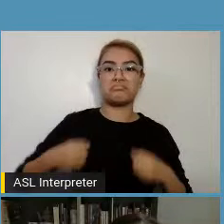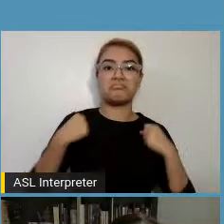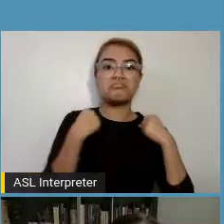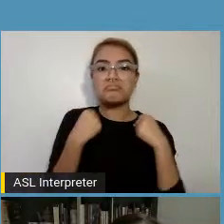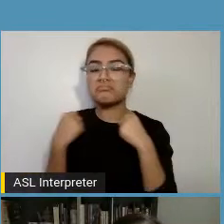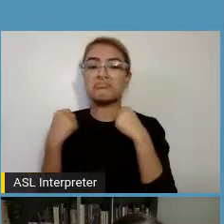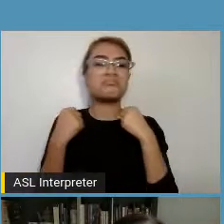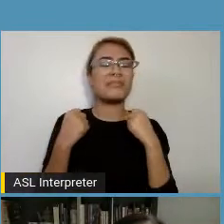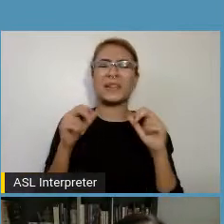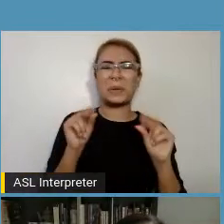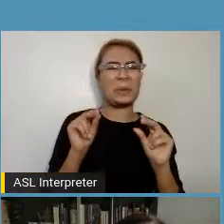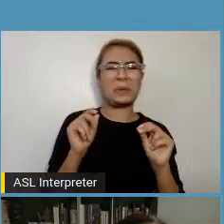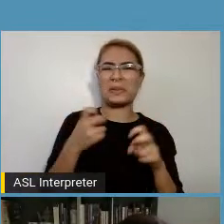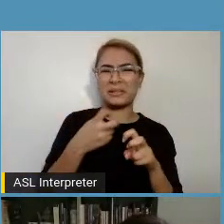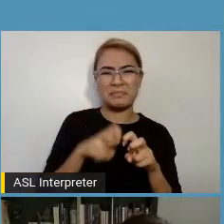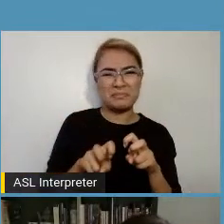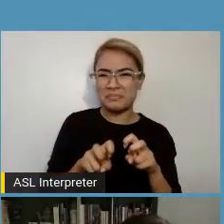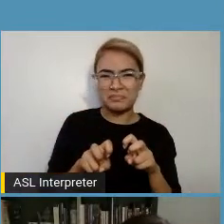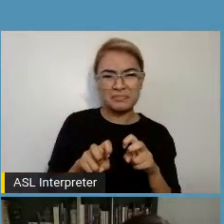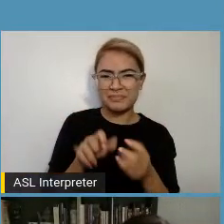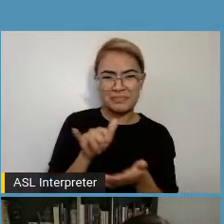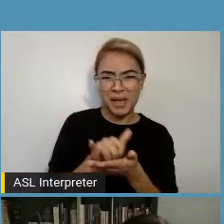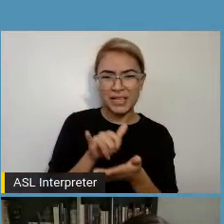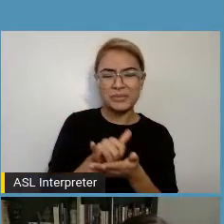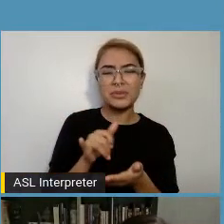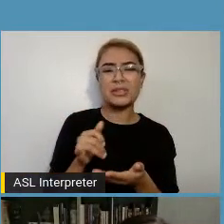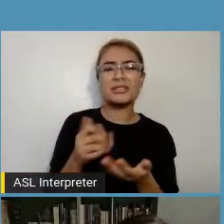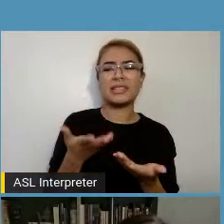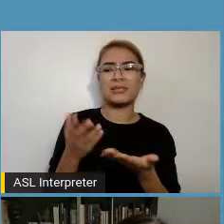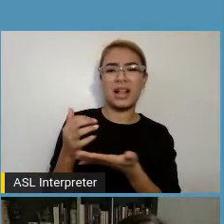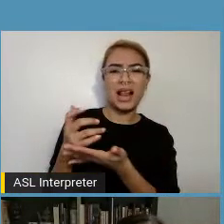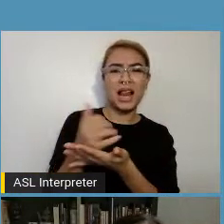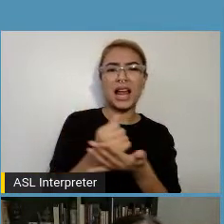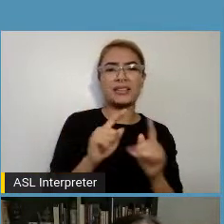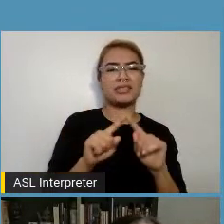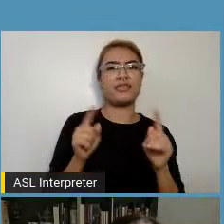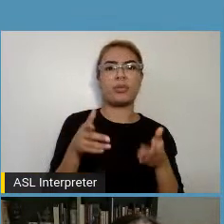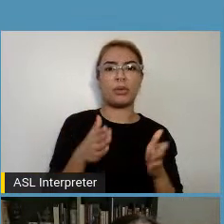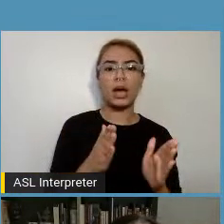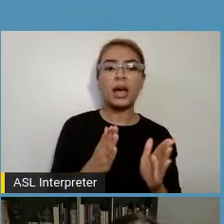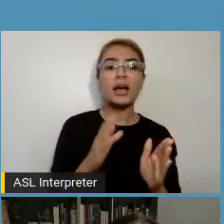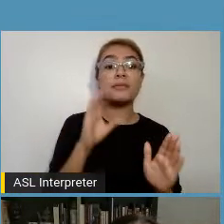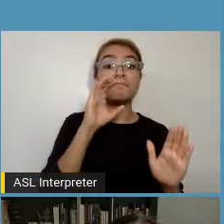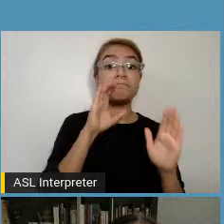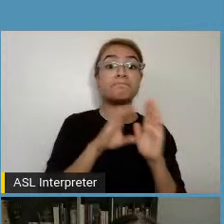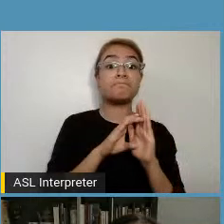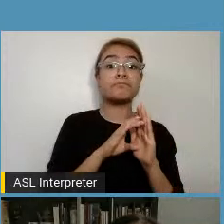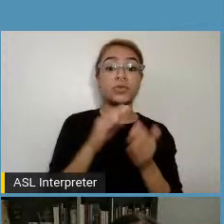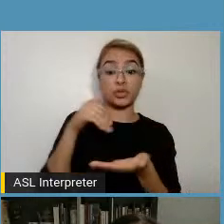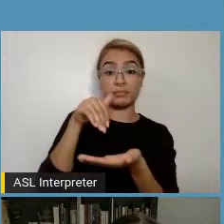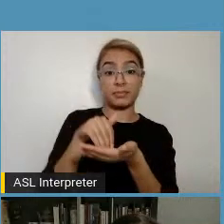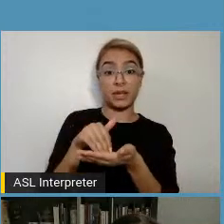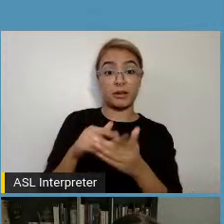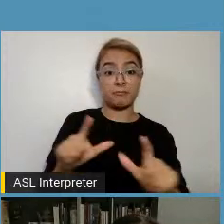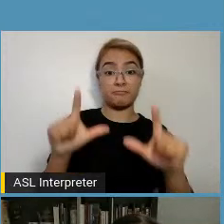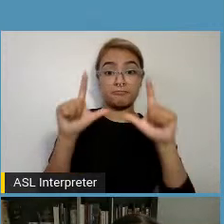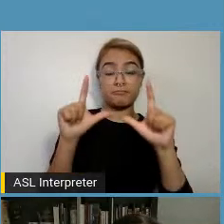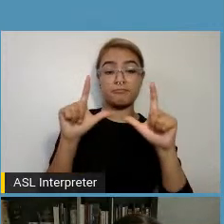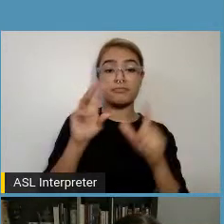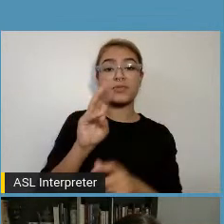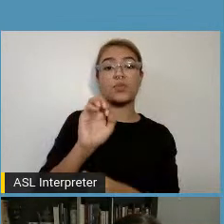collected in with a very different mindset in a very different way. The picture in the middle is of a wax